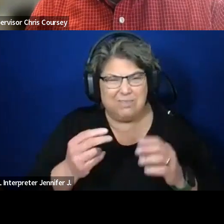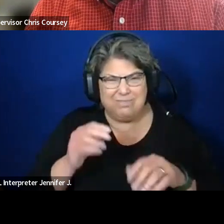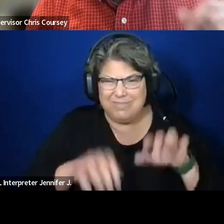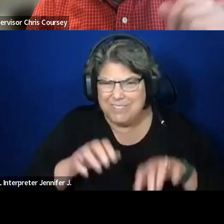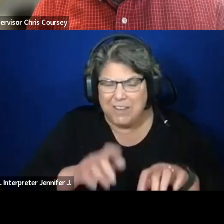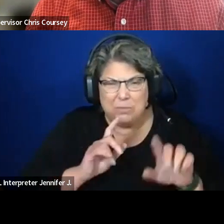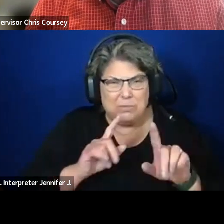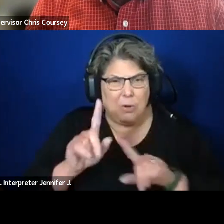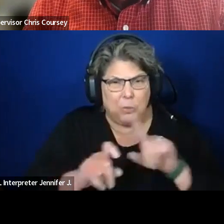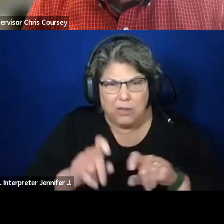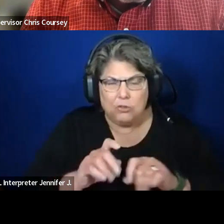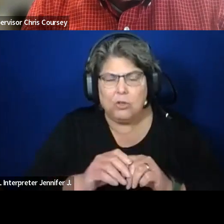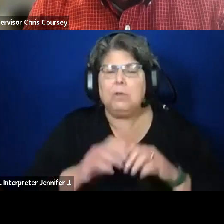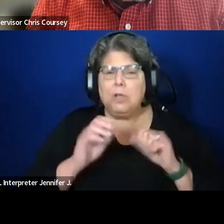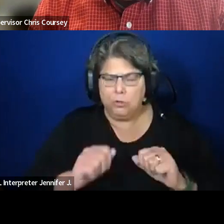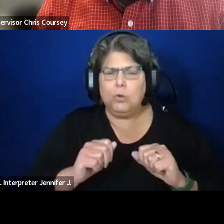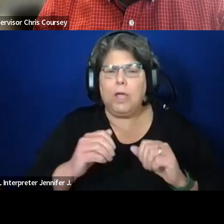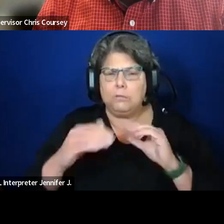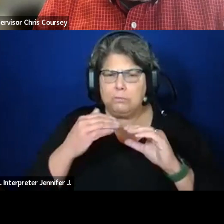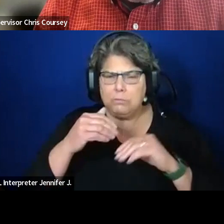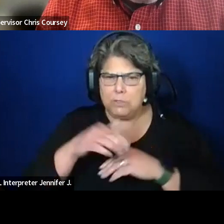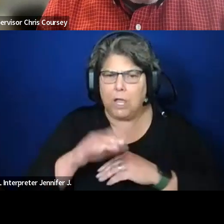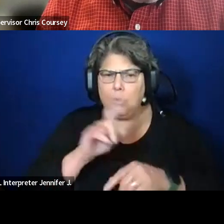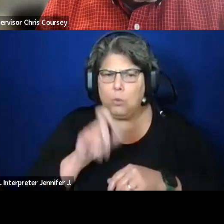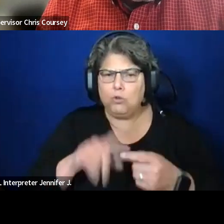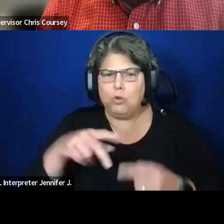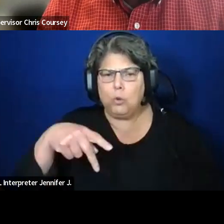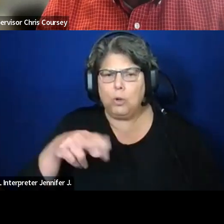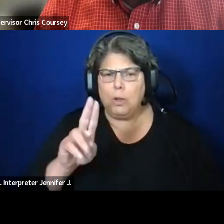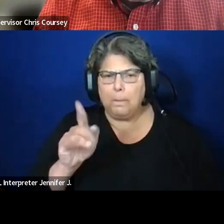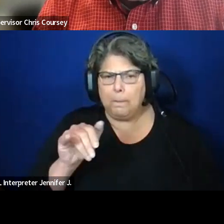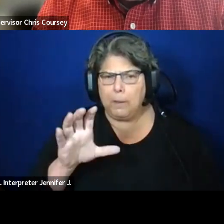or after this meeting, you can send questions to